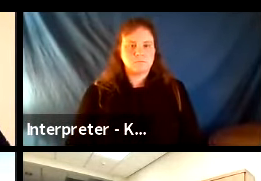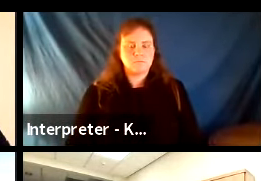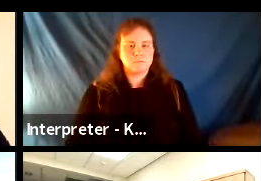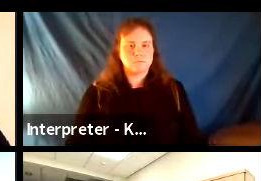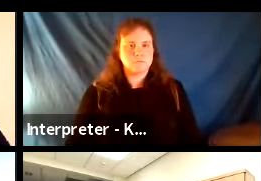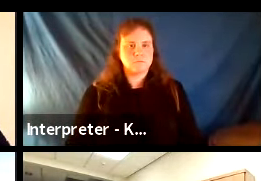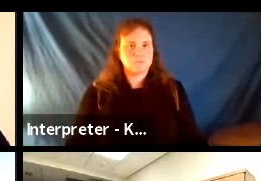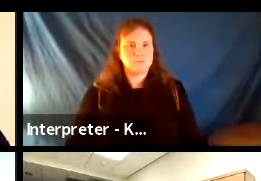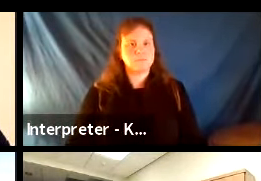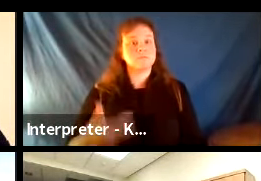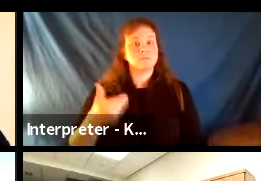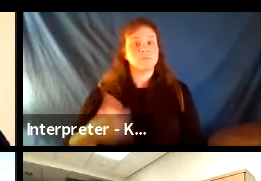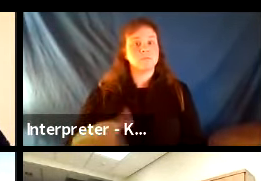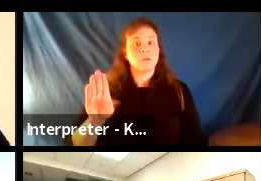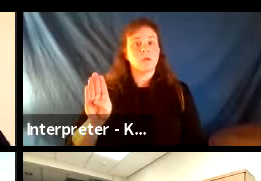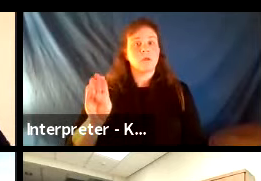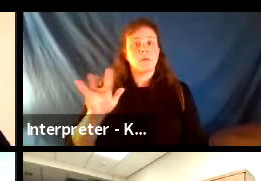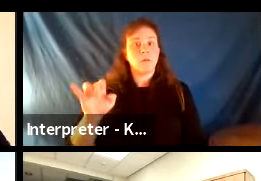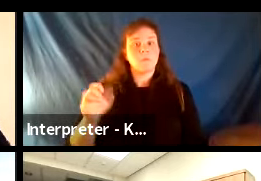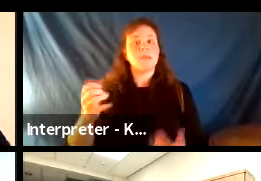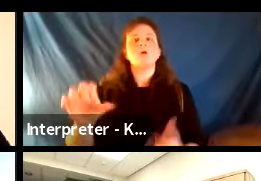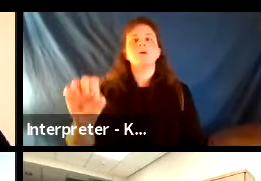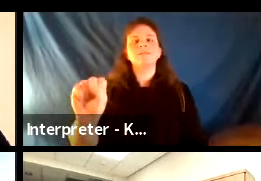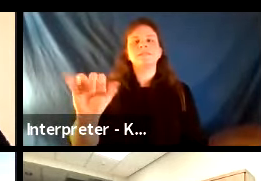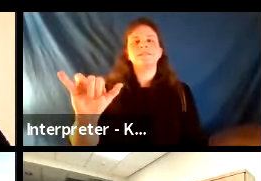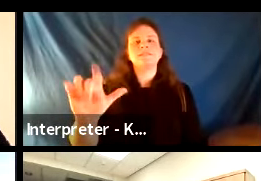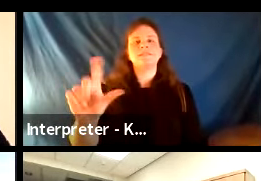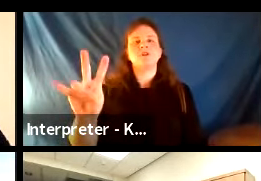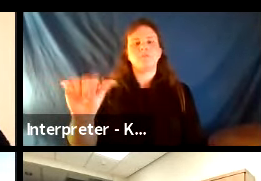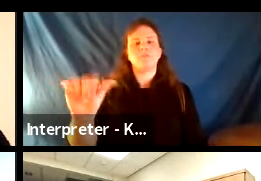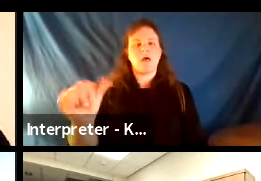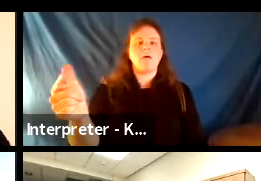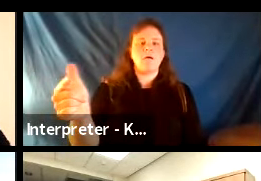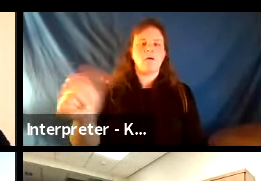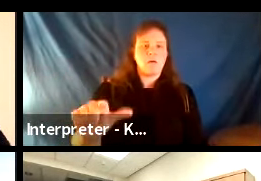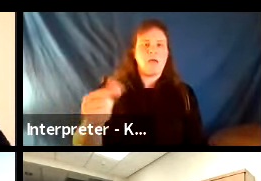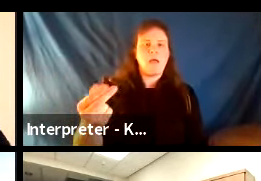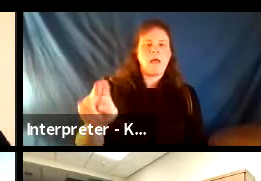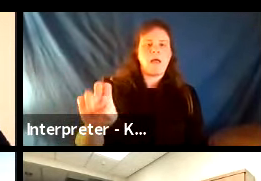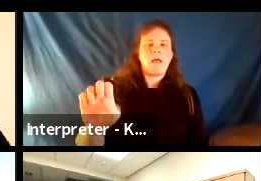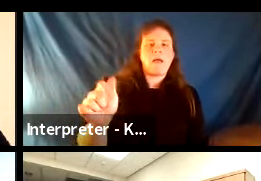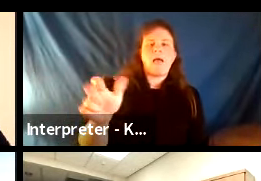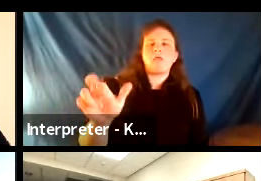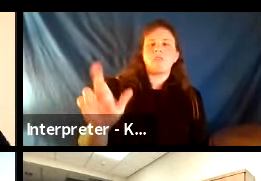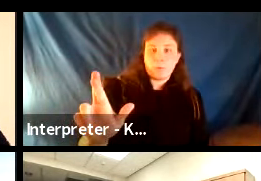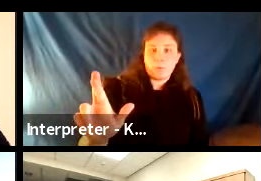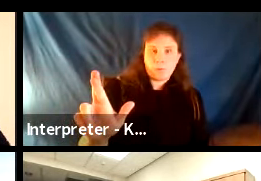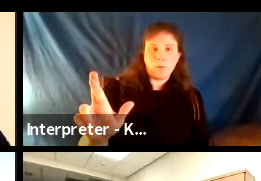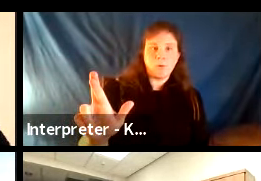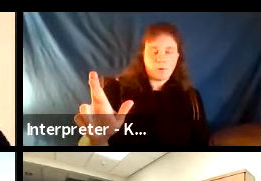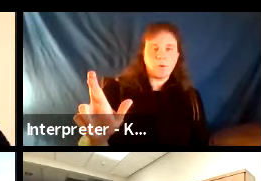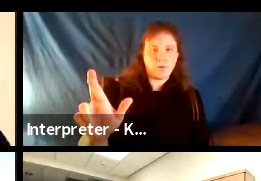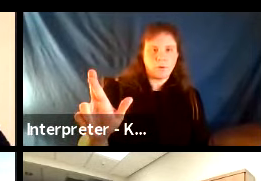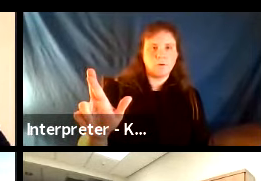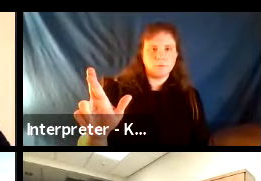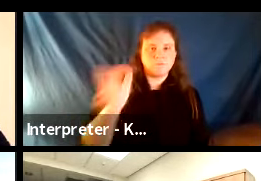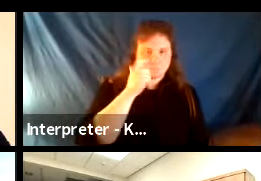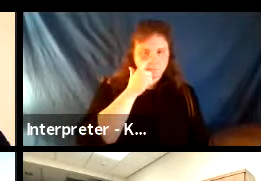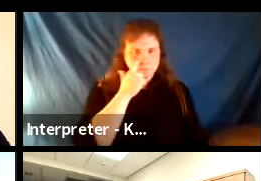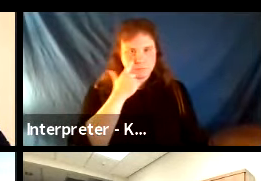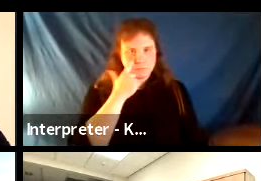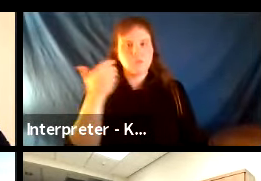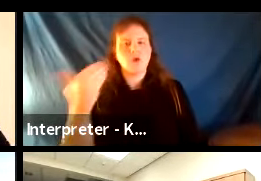So Sylvia, we're going to go to you, and then Heather Harrison had her hand up and then it disappeared and now she's back. So we're going to, before we finish it. Go